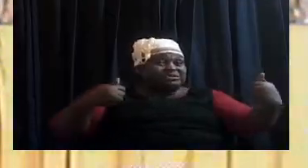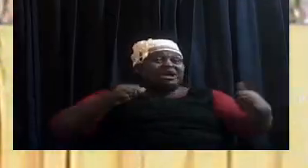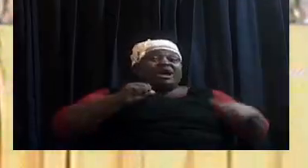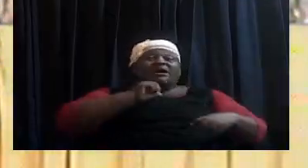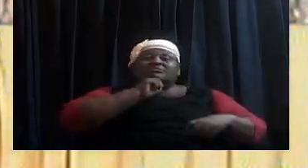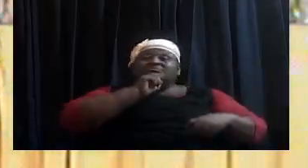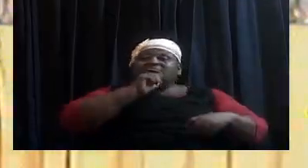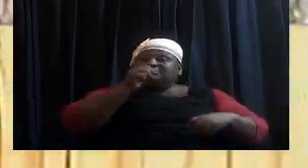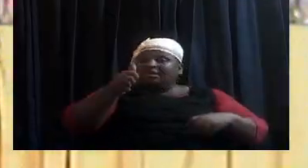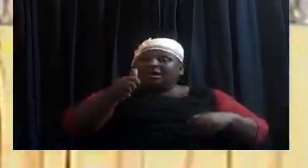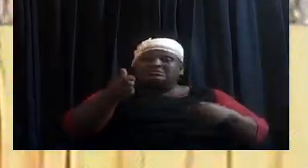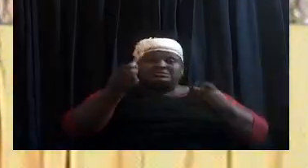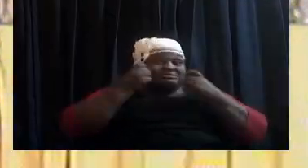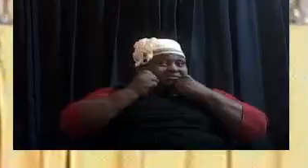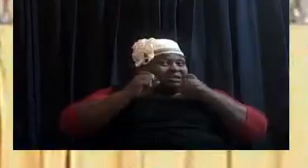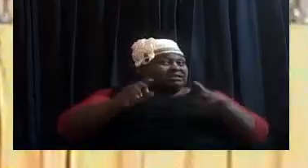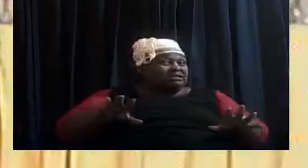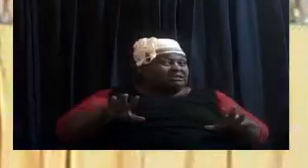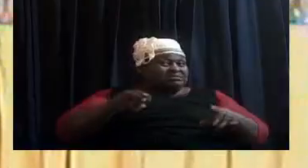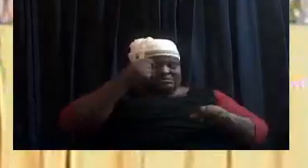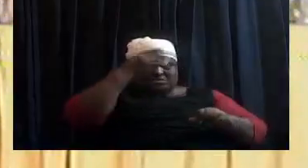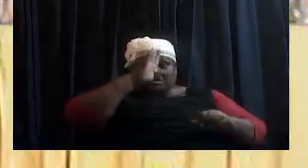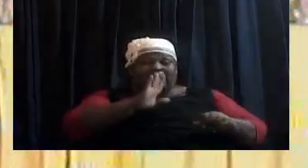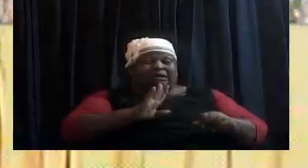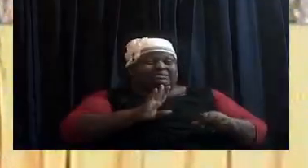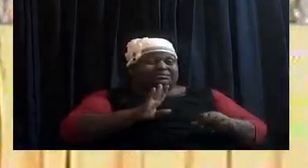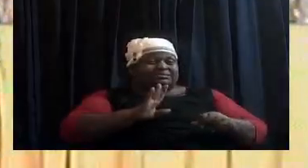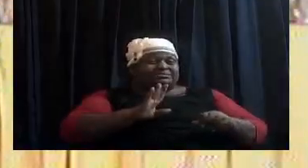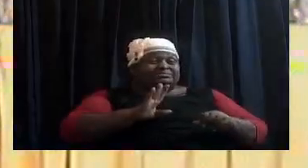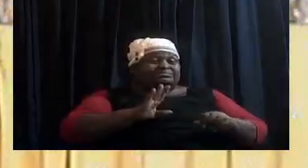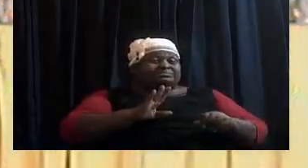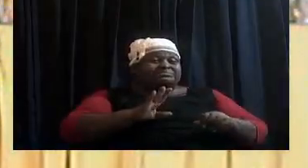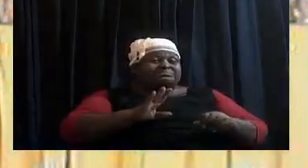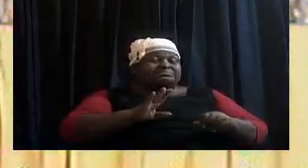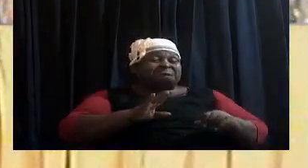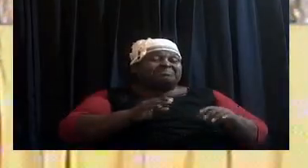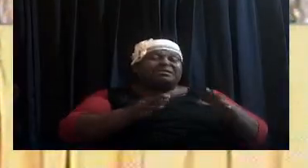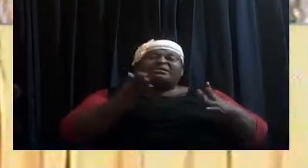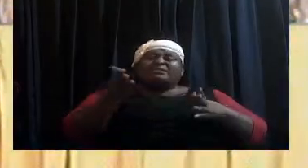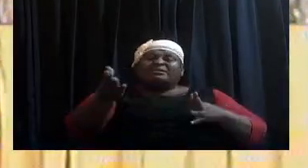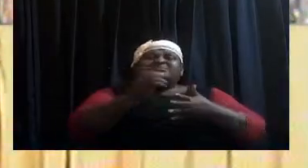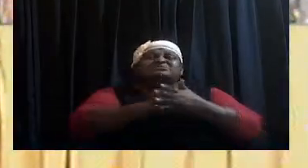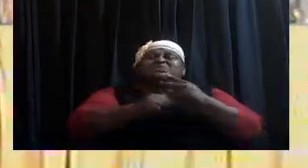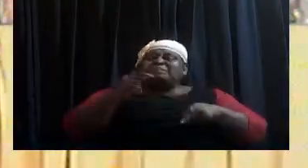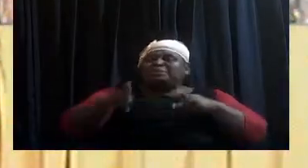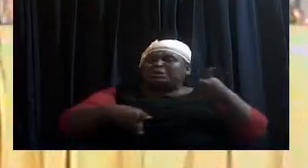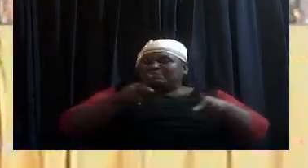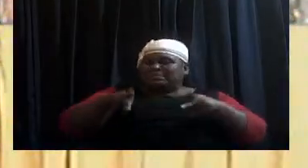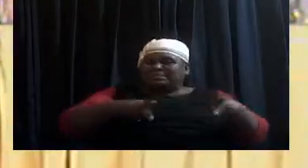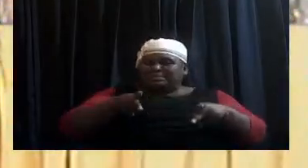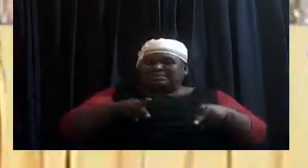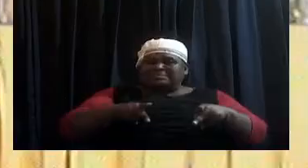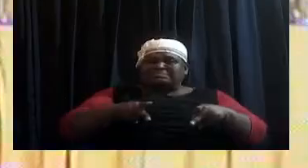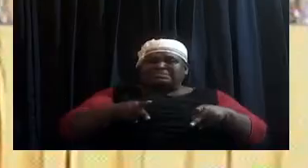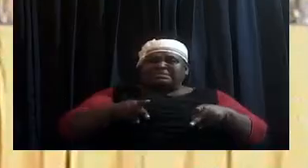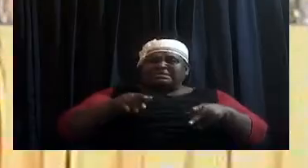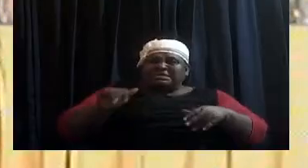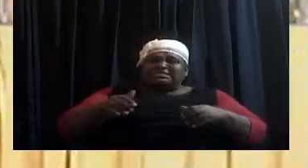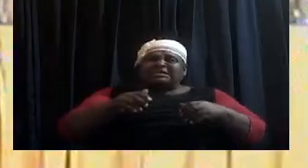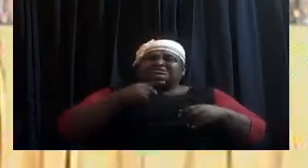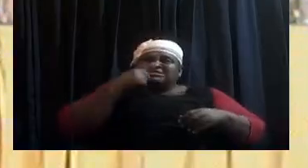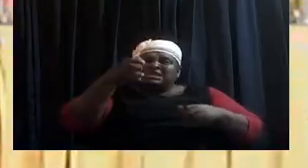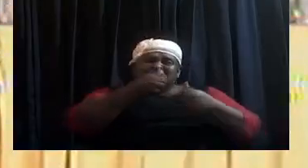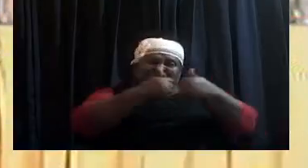not dedicated to God? Hallelujah. There are some folks, amen, that claim that they are